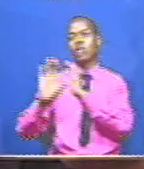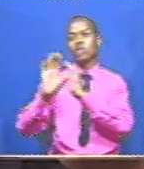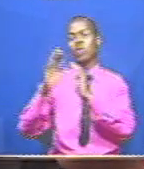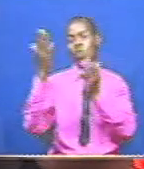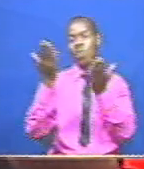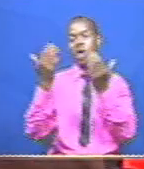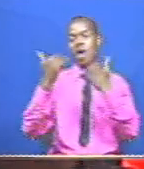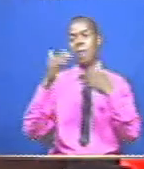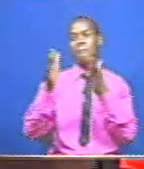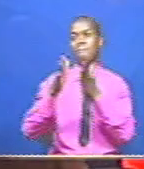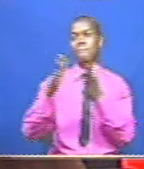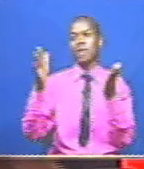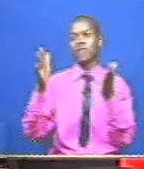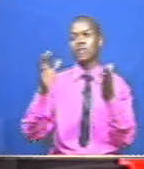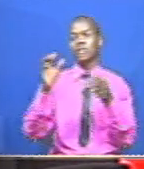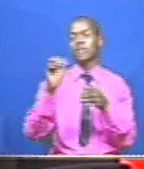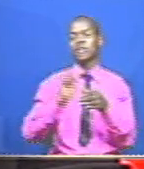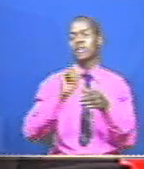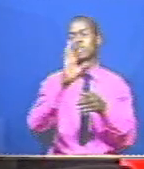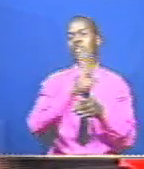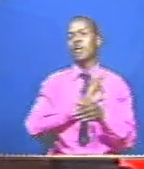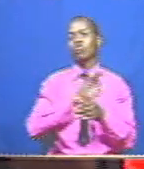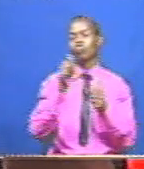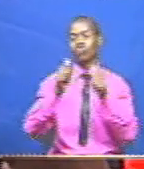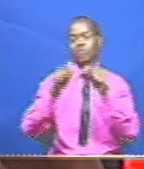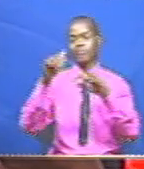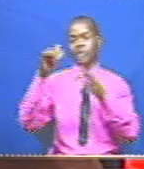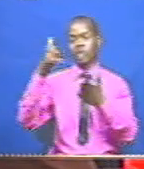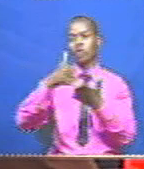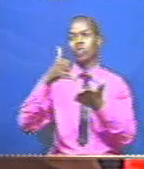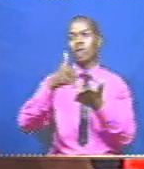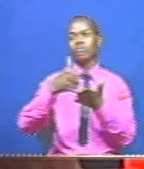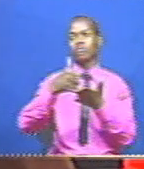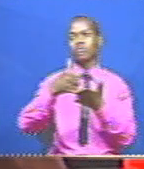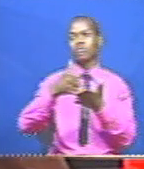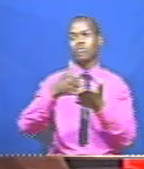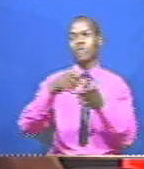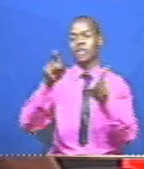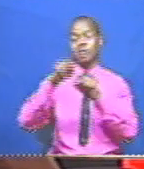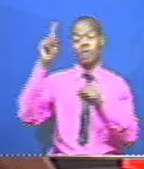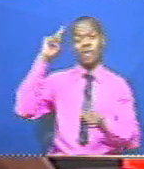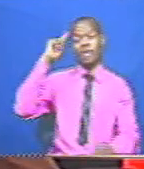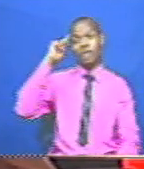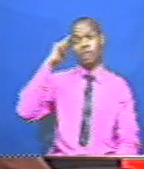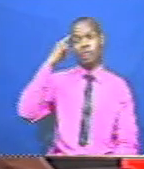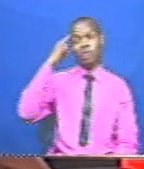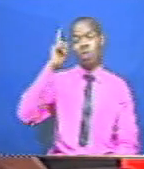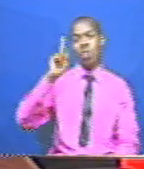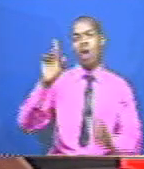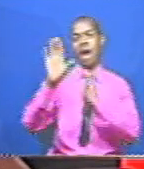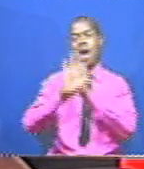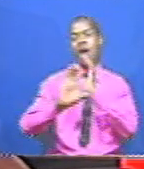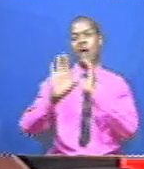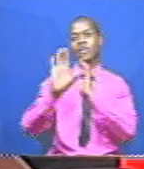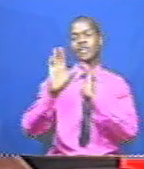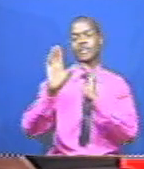stuff which was inherited. So the result of it is, I think, one county by itself cannot